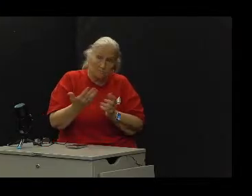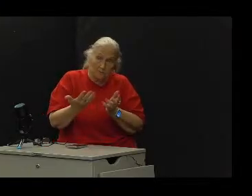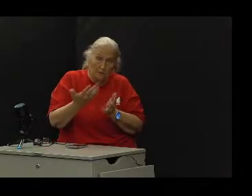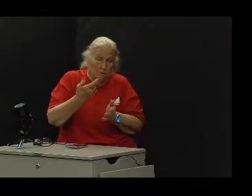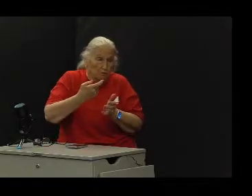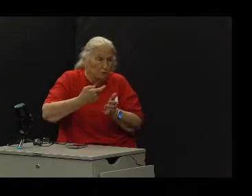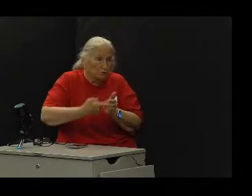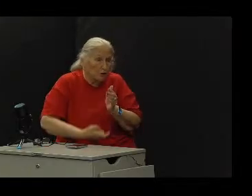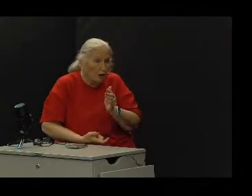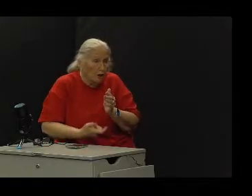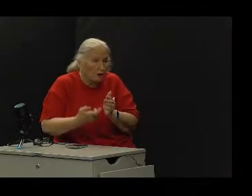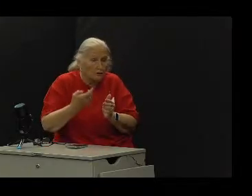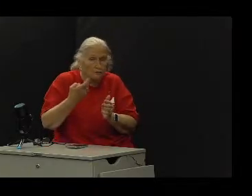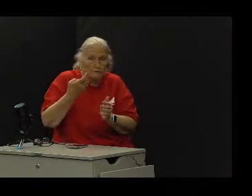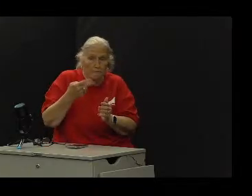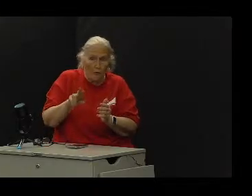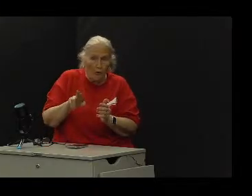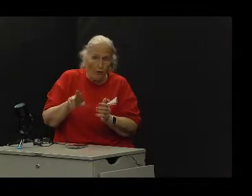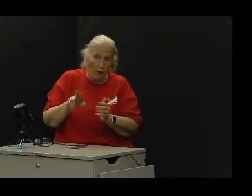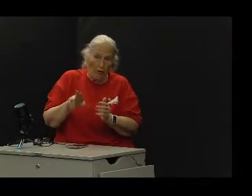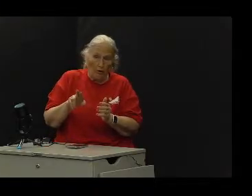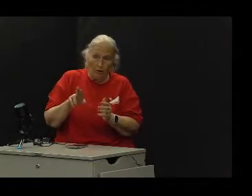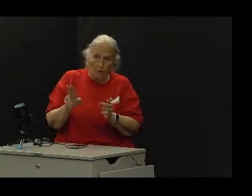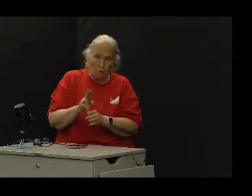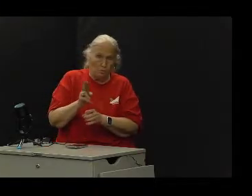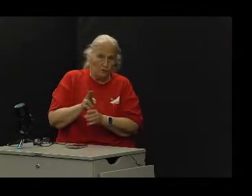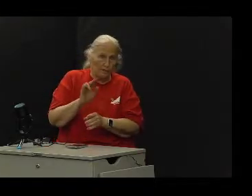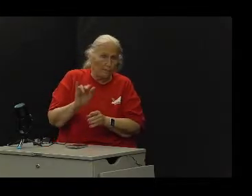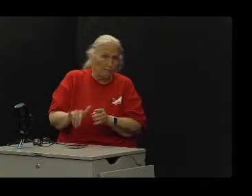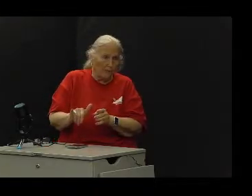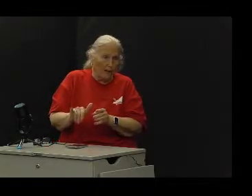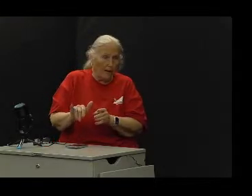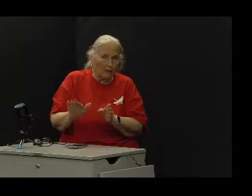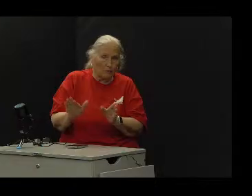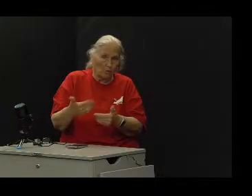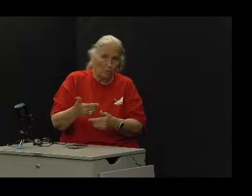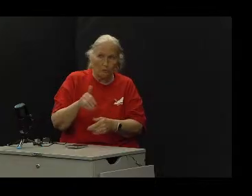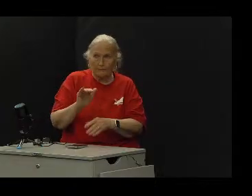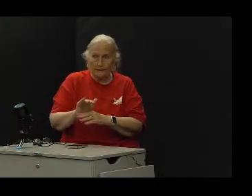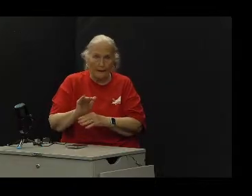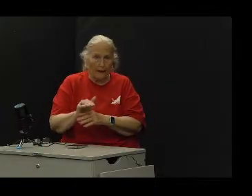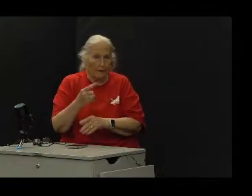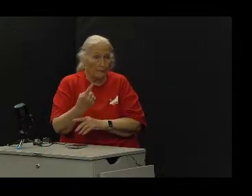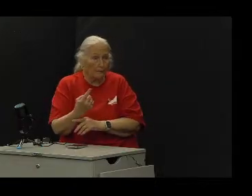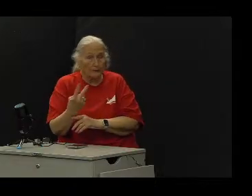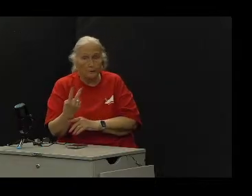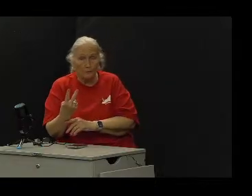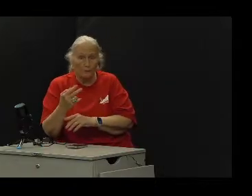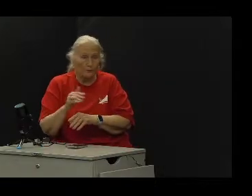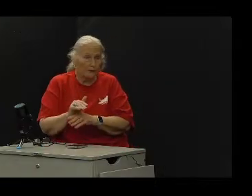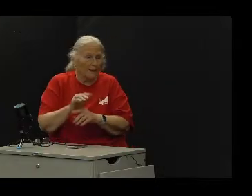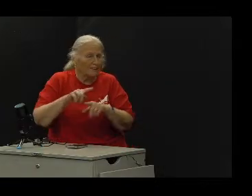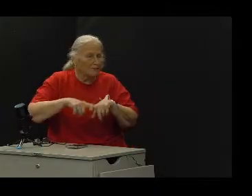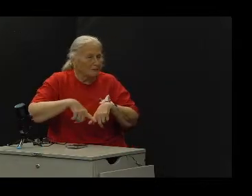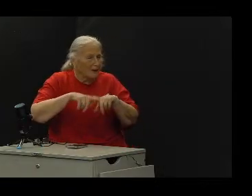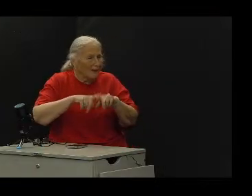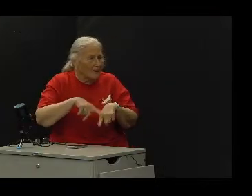stay overnight on campus so that they could sleep here on campus. We could